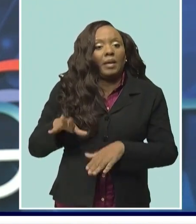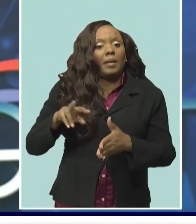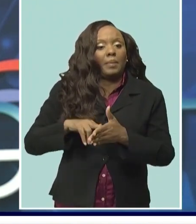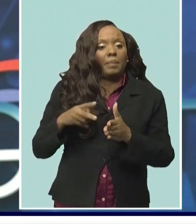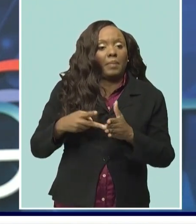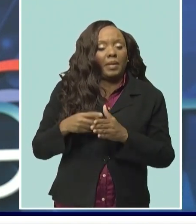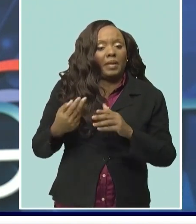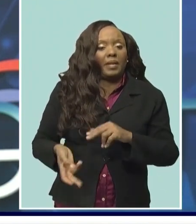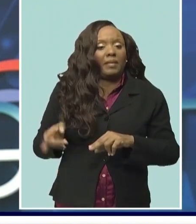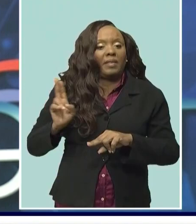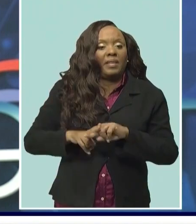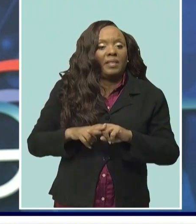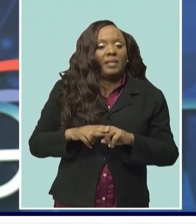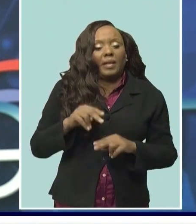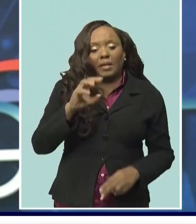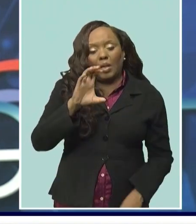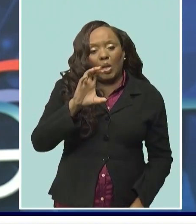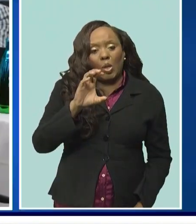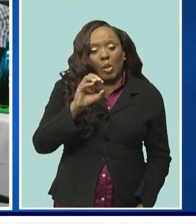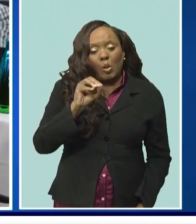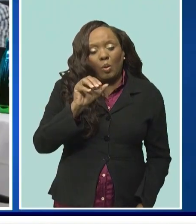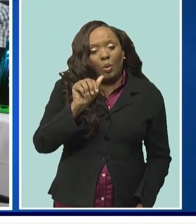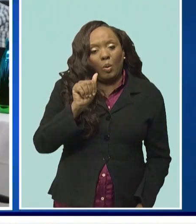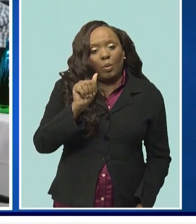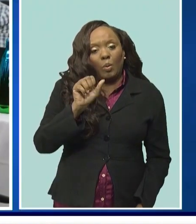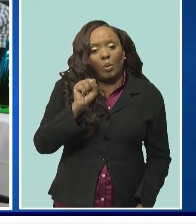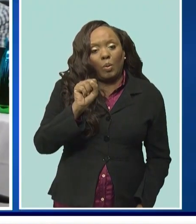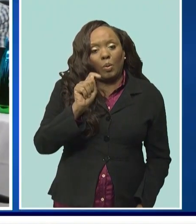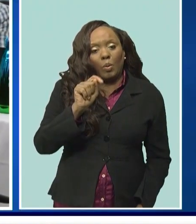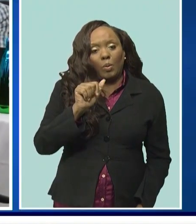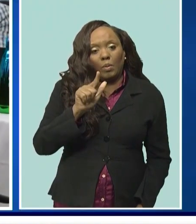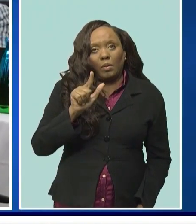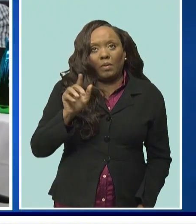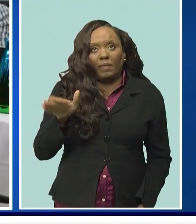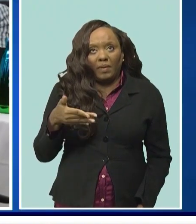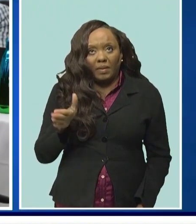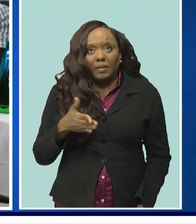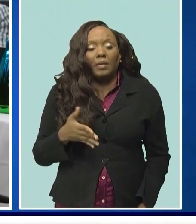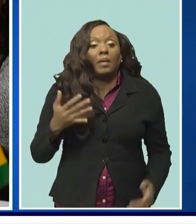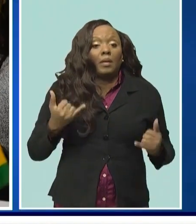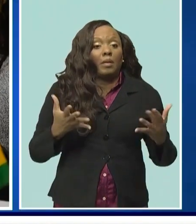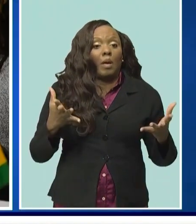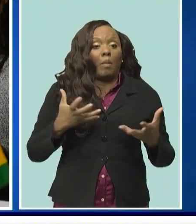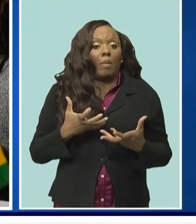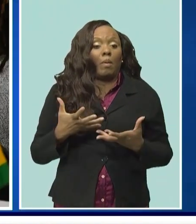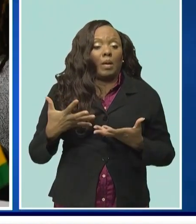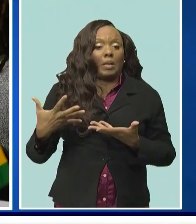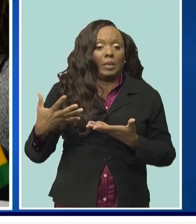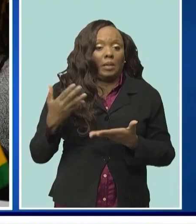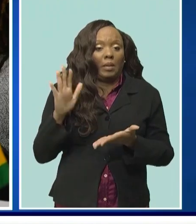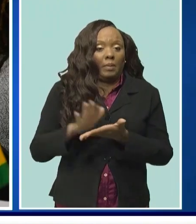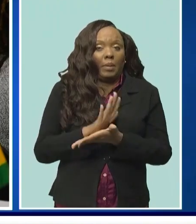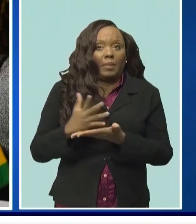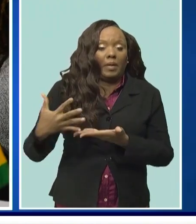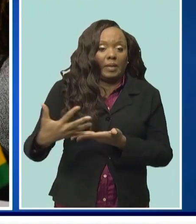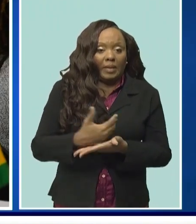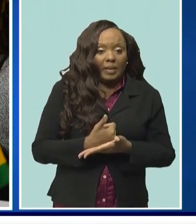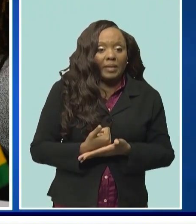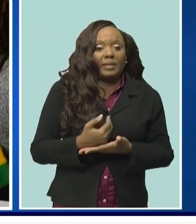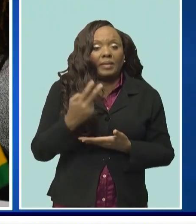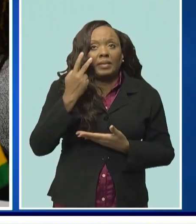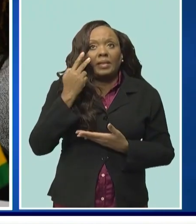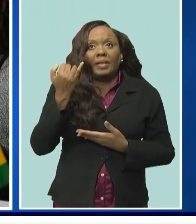fish stock. He says government is now working to finalize a digital catch document scheme to determine the effectiveness